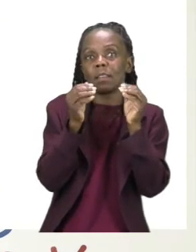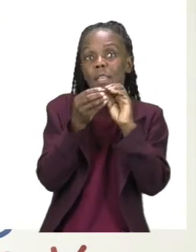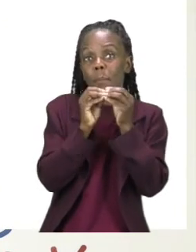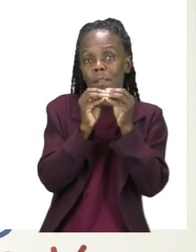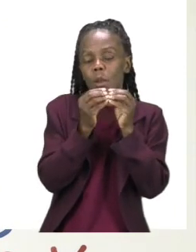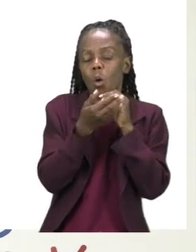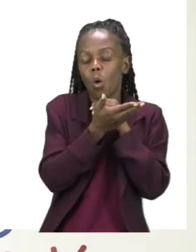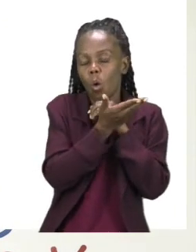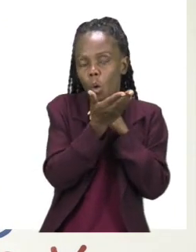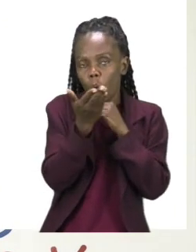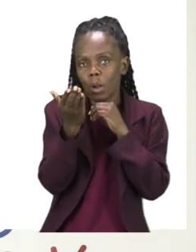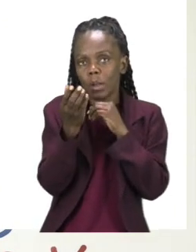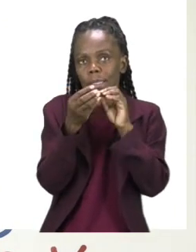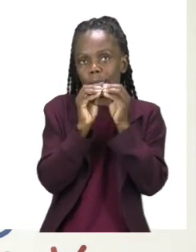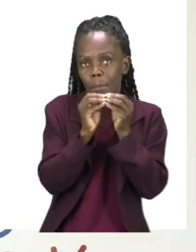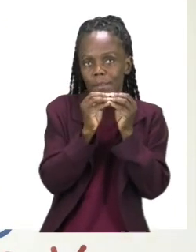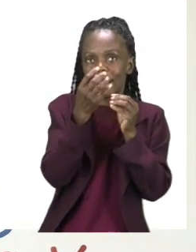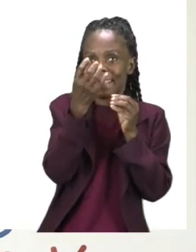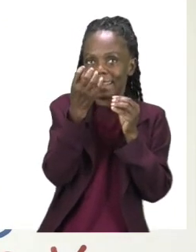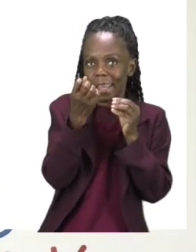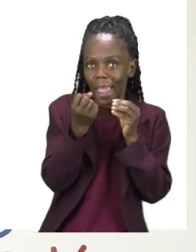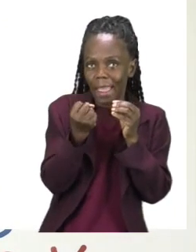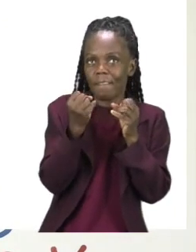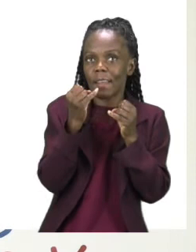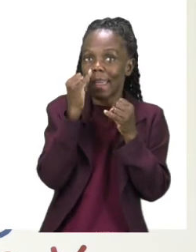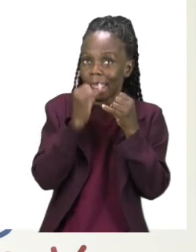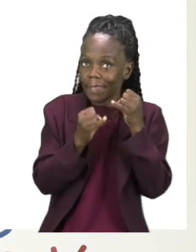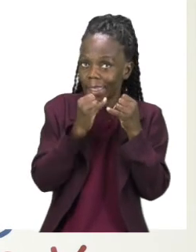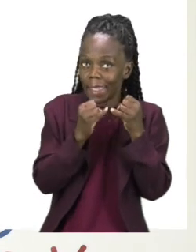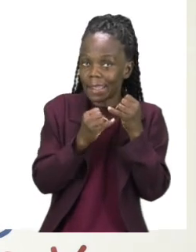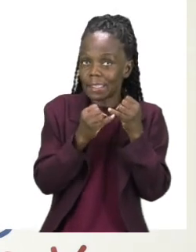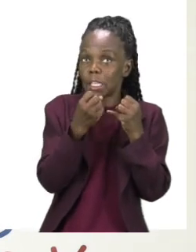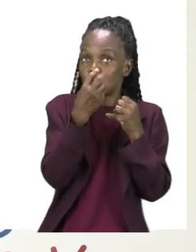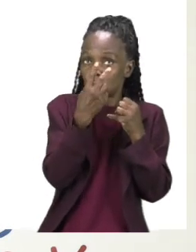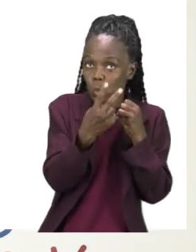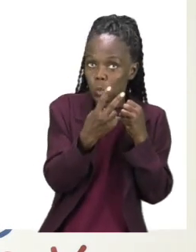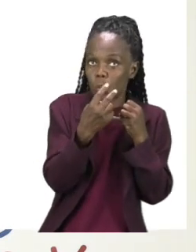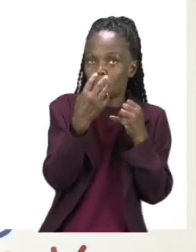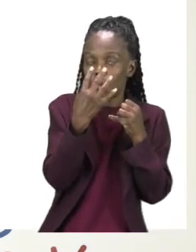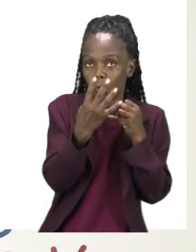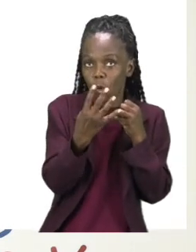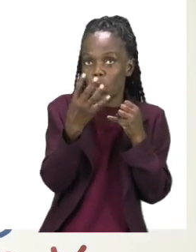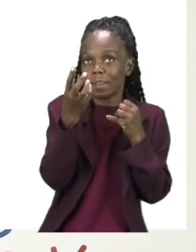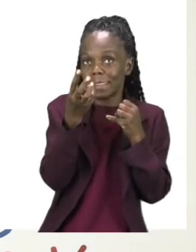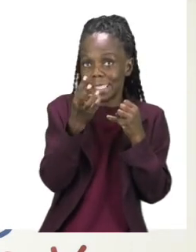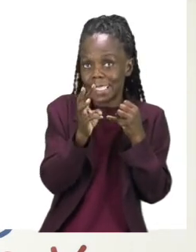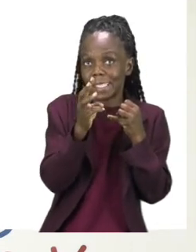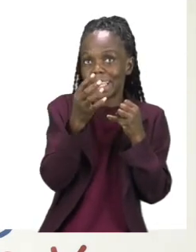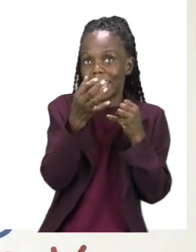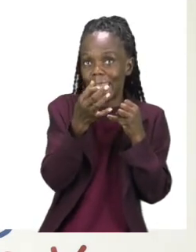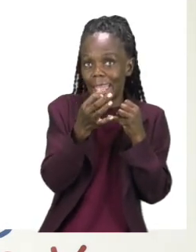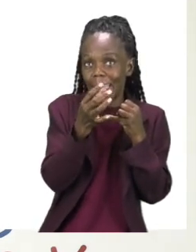8, and 0. So if you see any of our even numbers, you are going to color